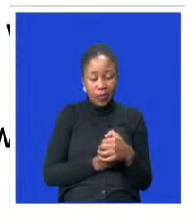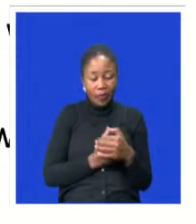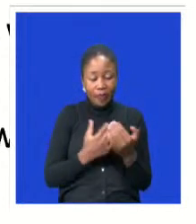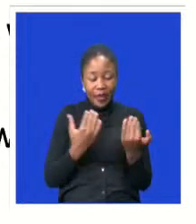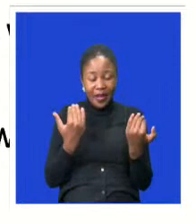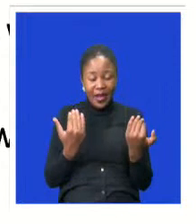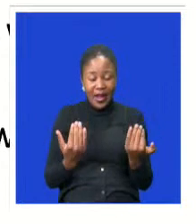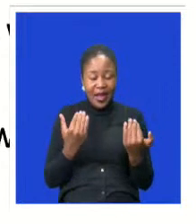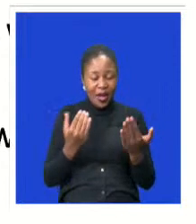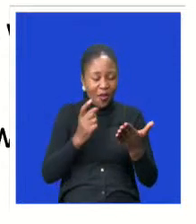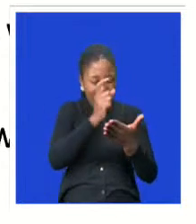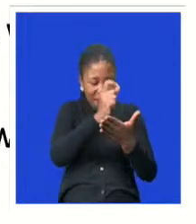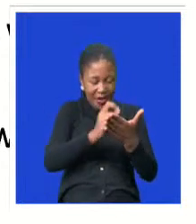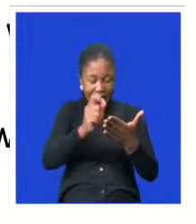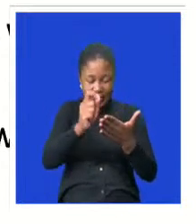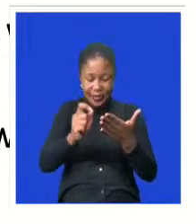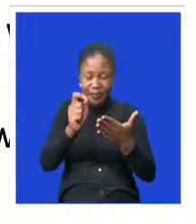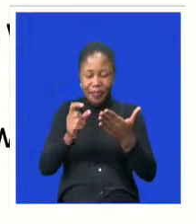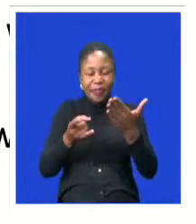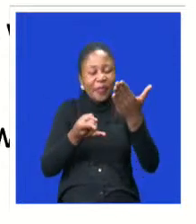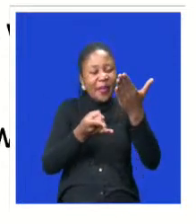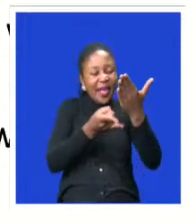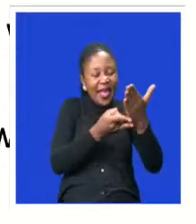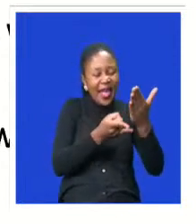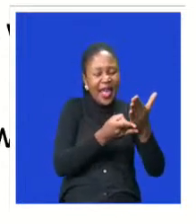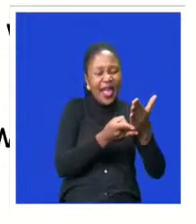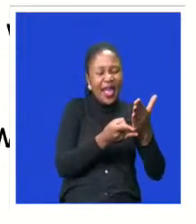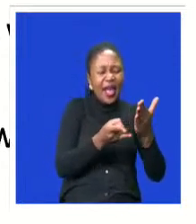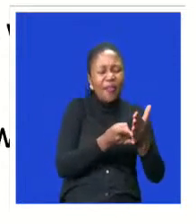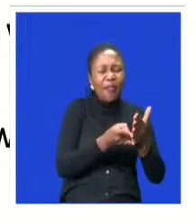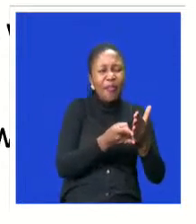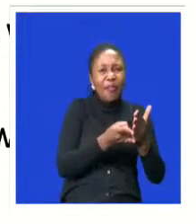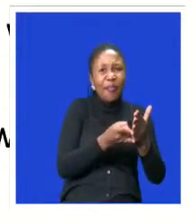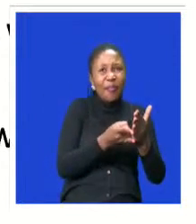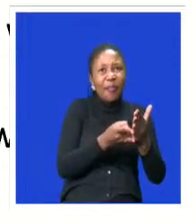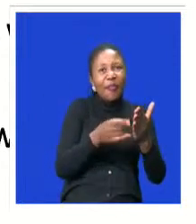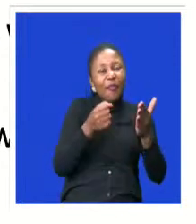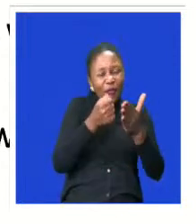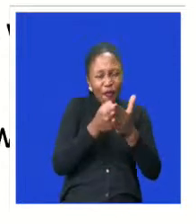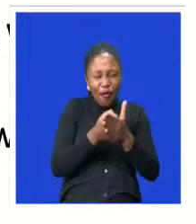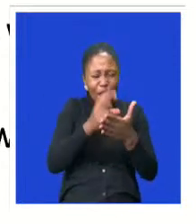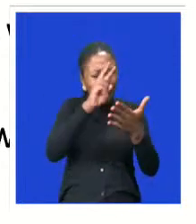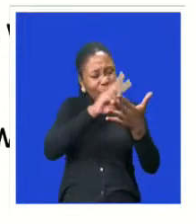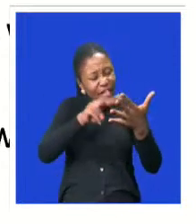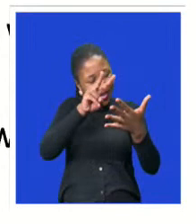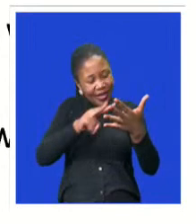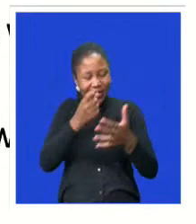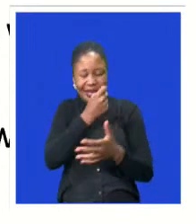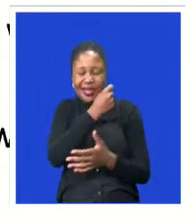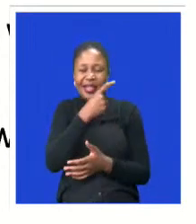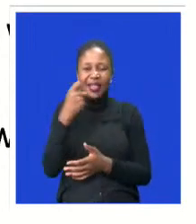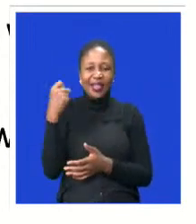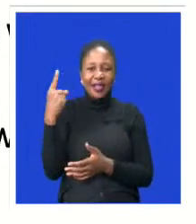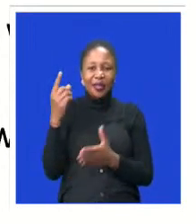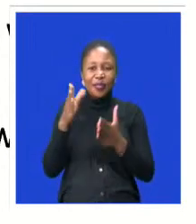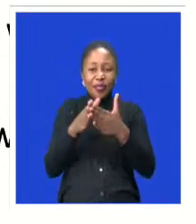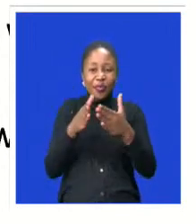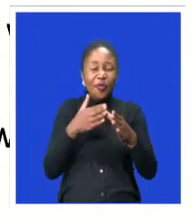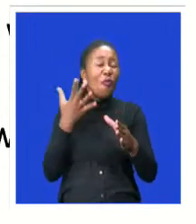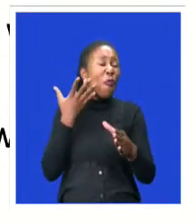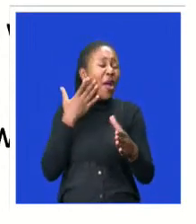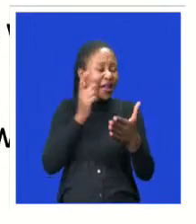writing. So when we were reading, so we use language then to